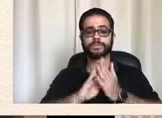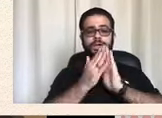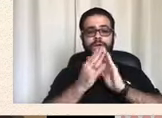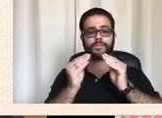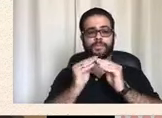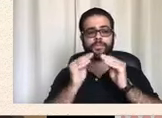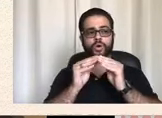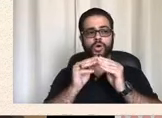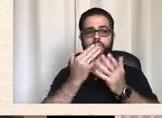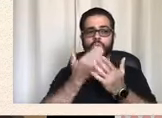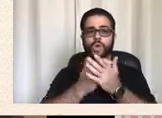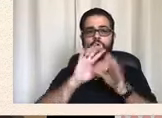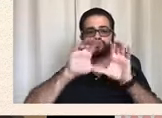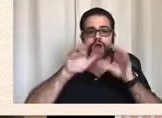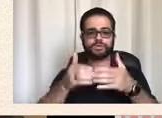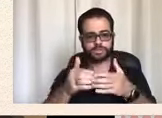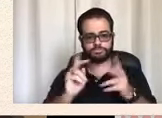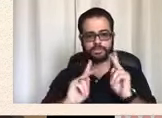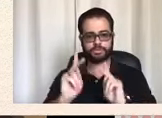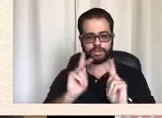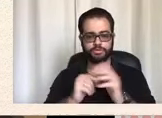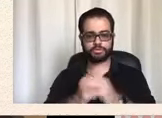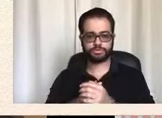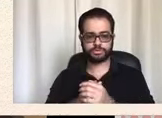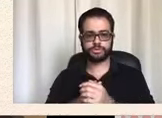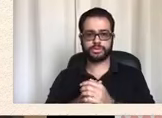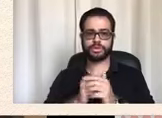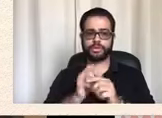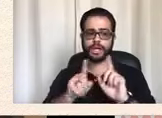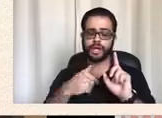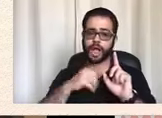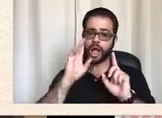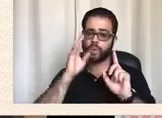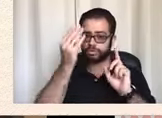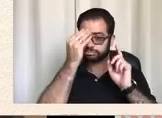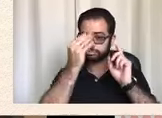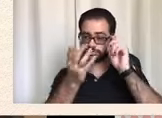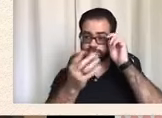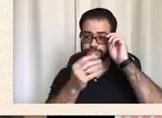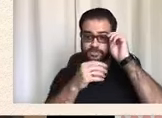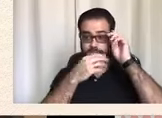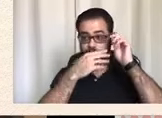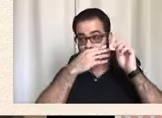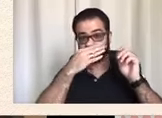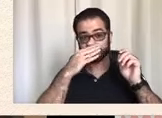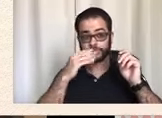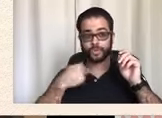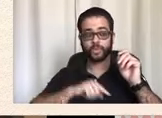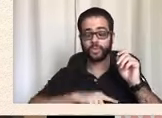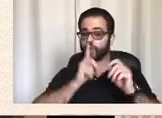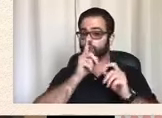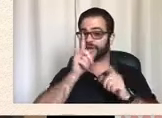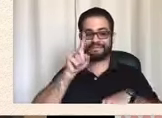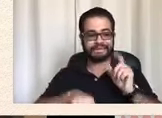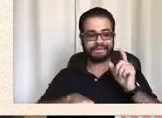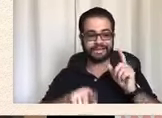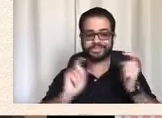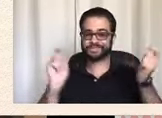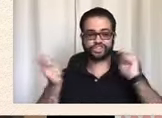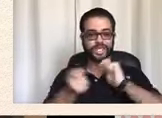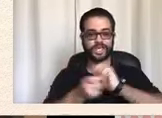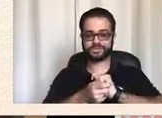well-rounded individuals. And but I will tell you that we really can't make those big things change that we really